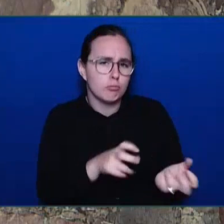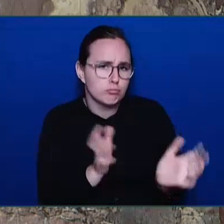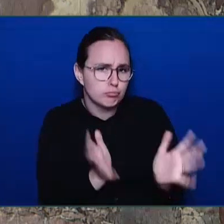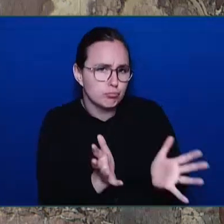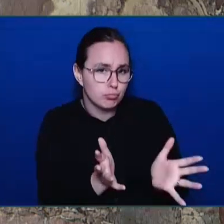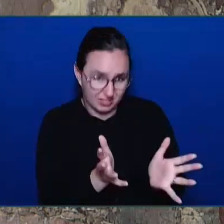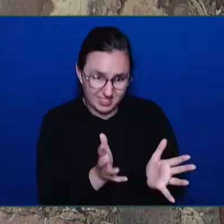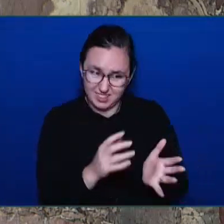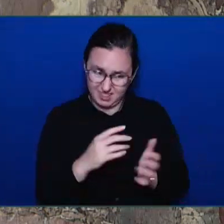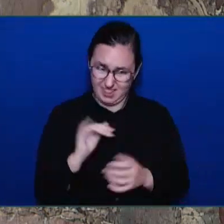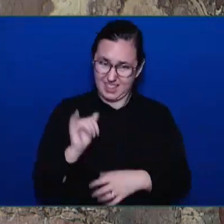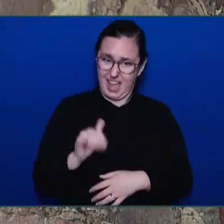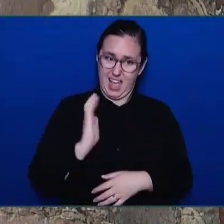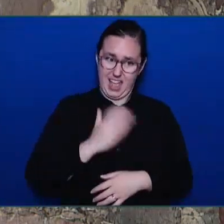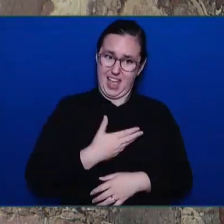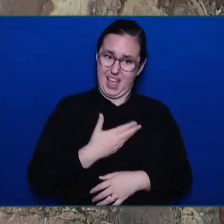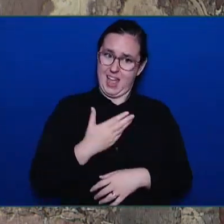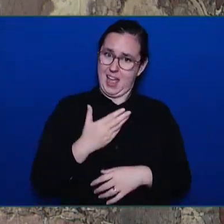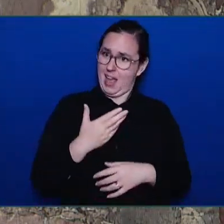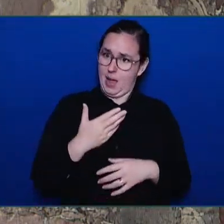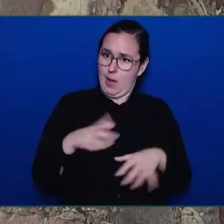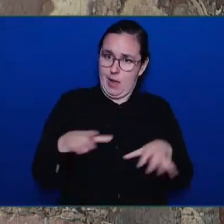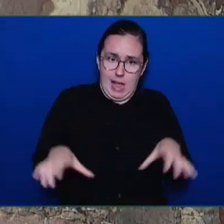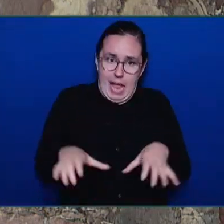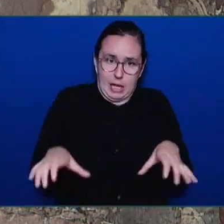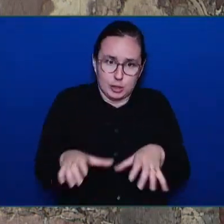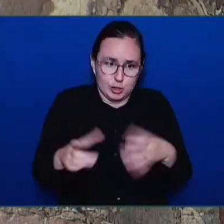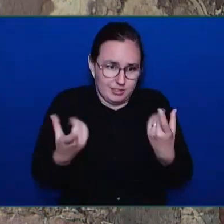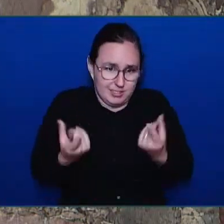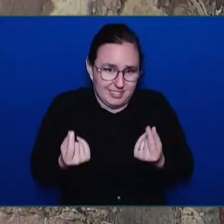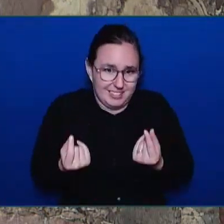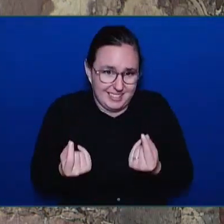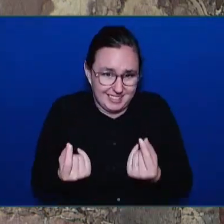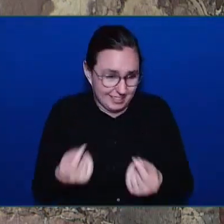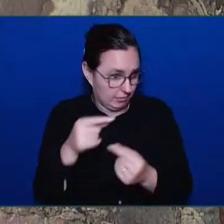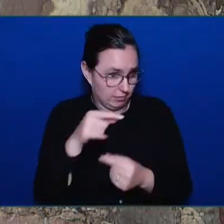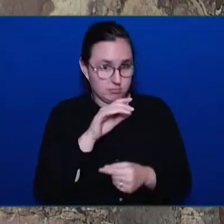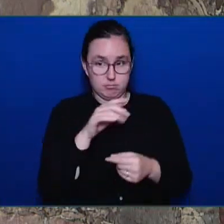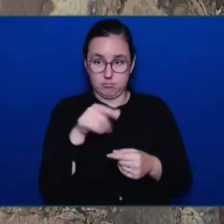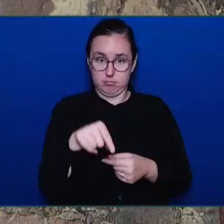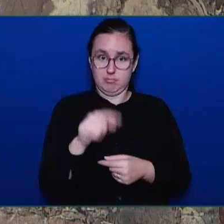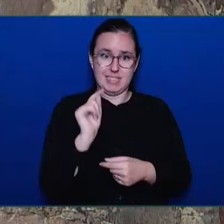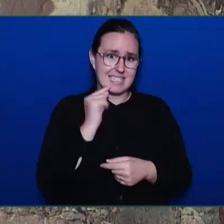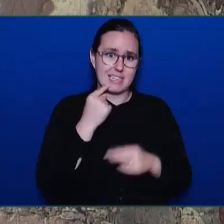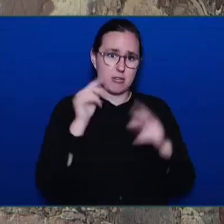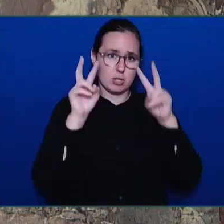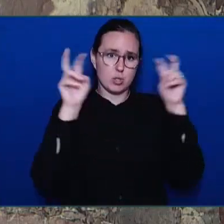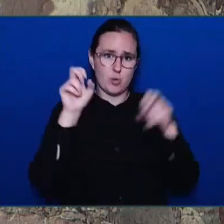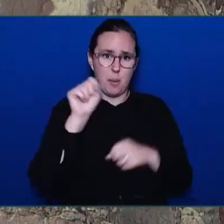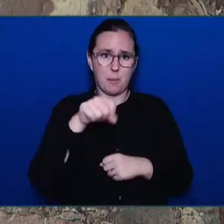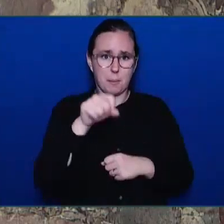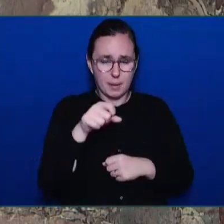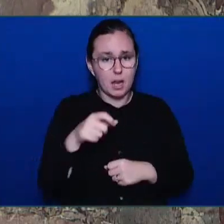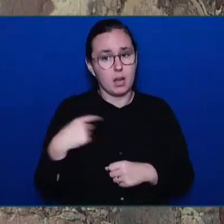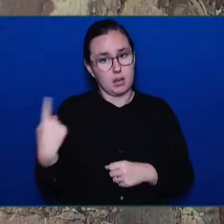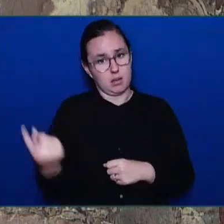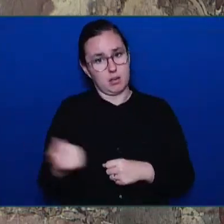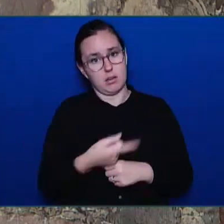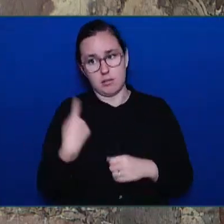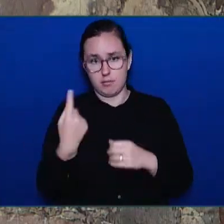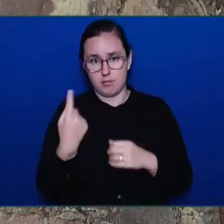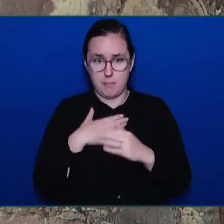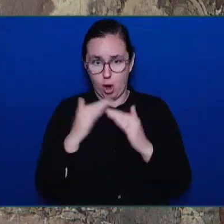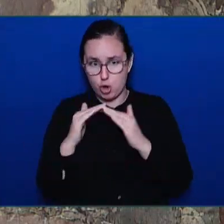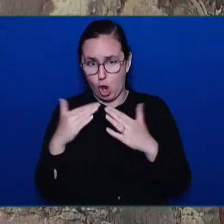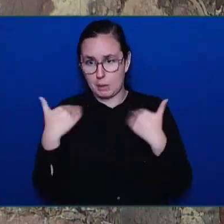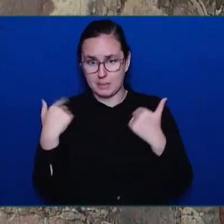our healthcare system. I took ministers to Ottawa to talk directly with the Prime Minister and key ministers about